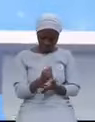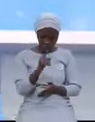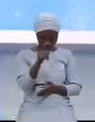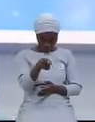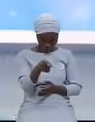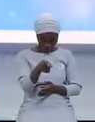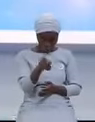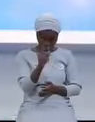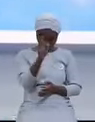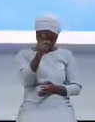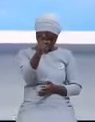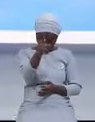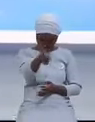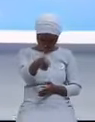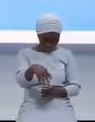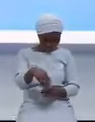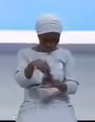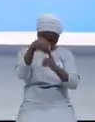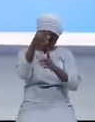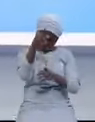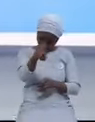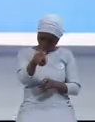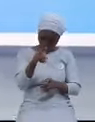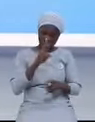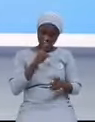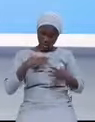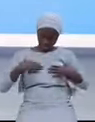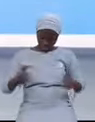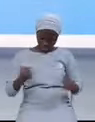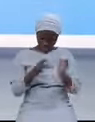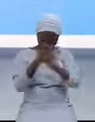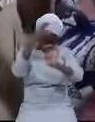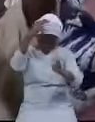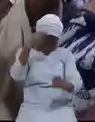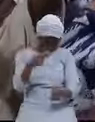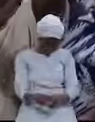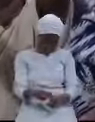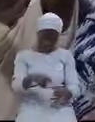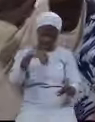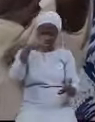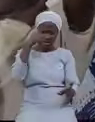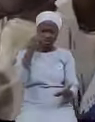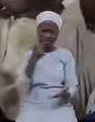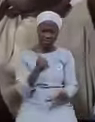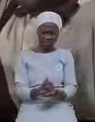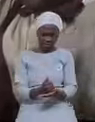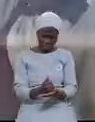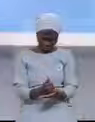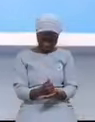You in particular, you are healed in Jesus' name.